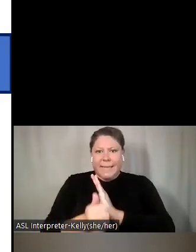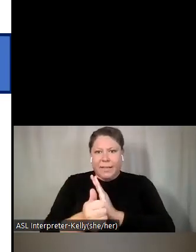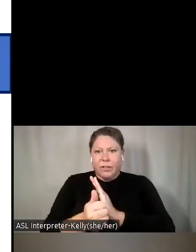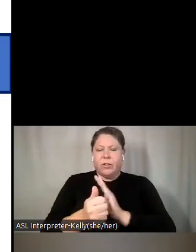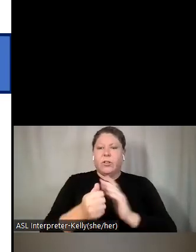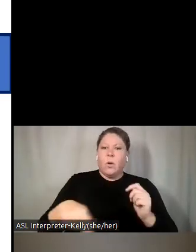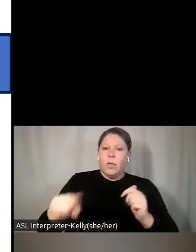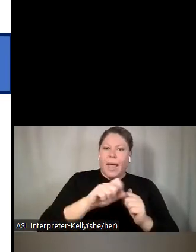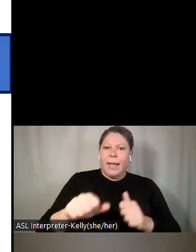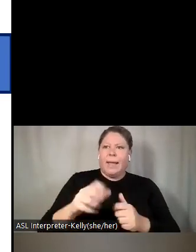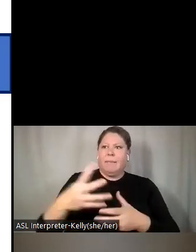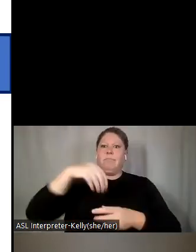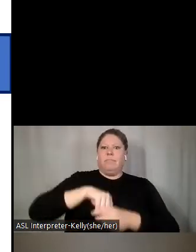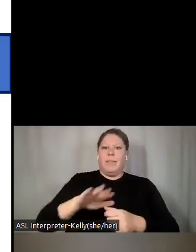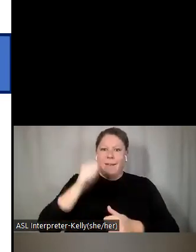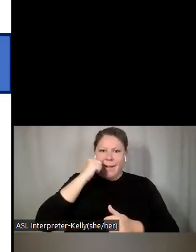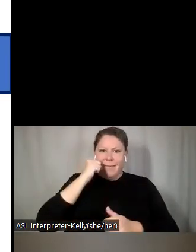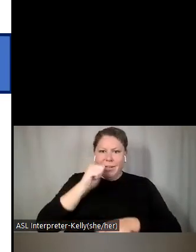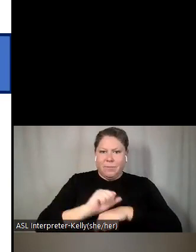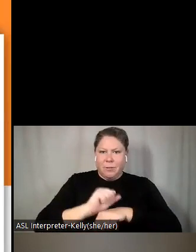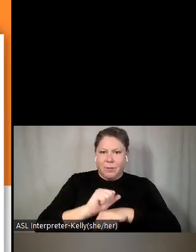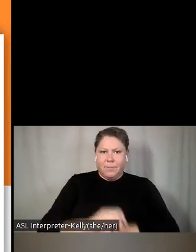health work. Next slide.